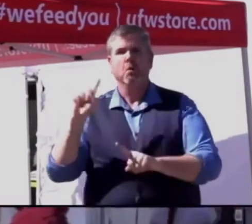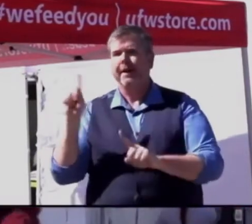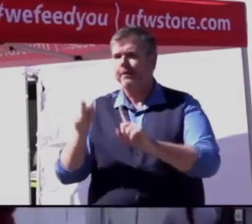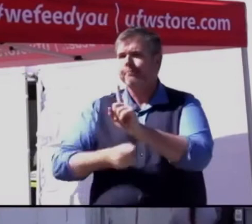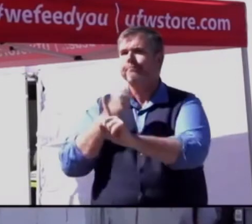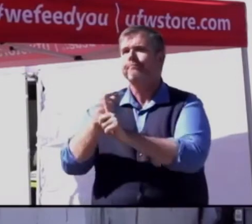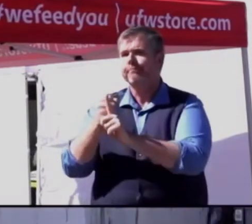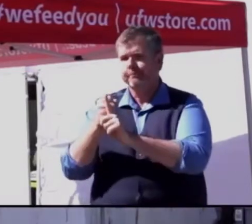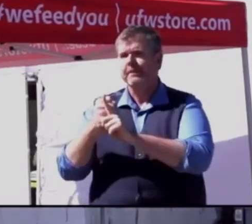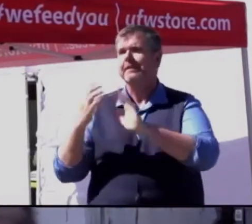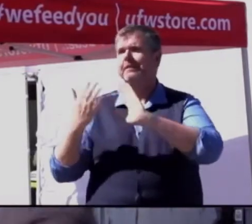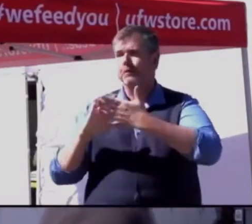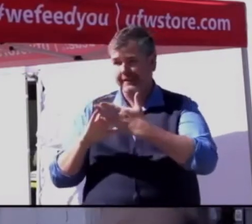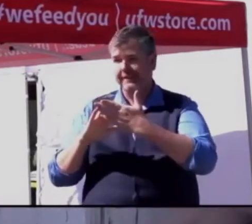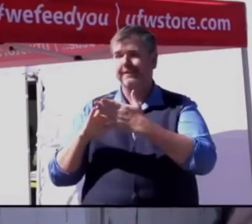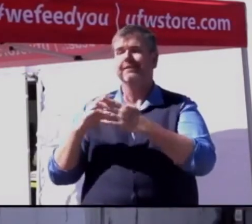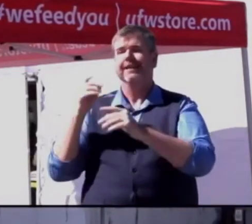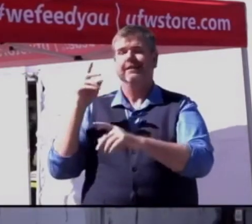much.